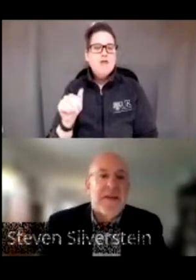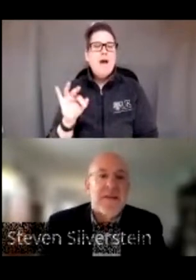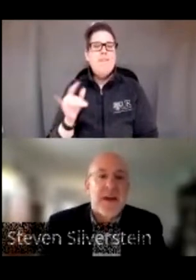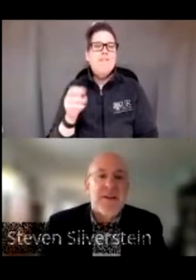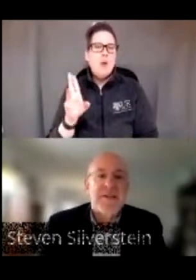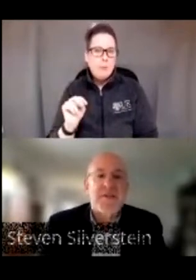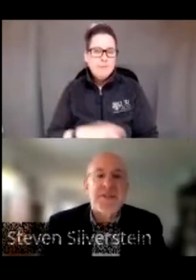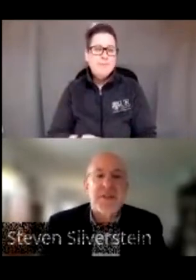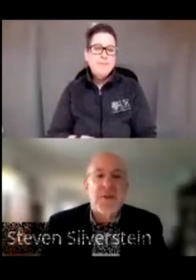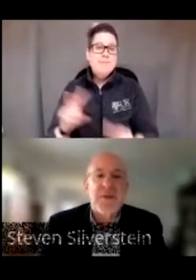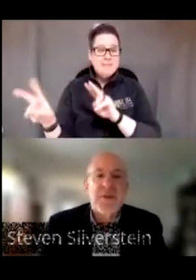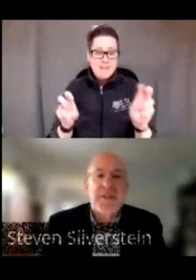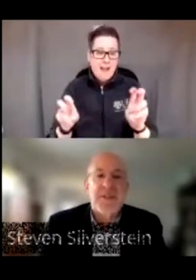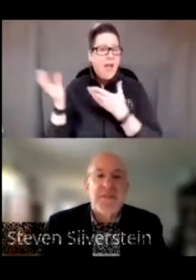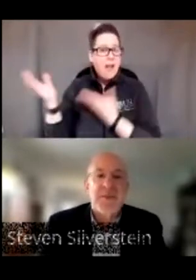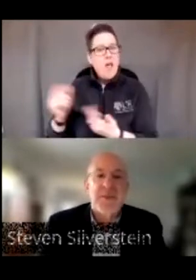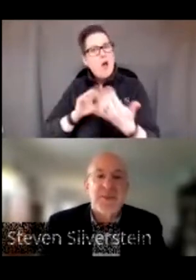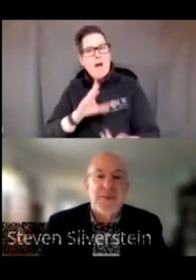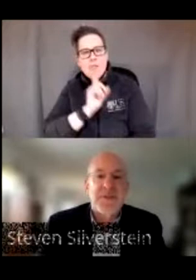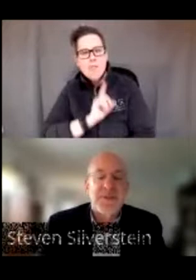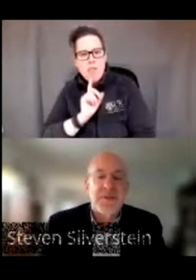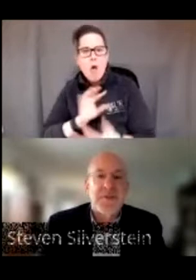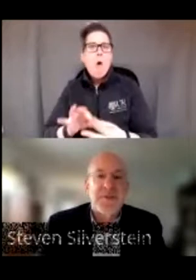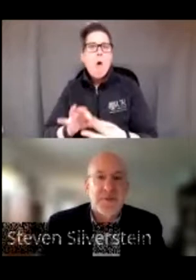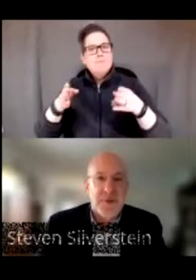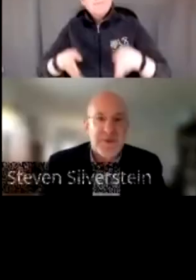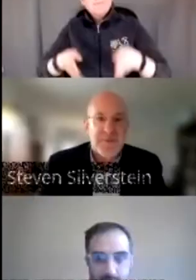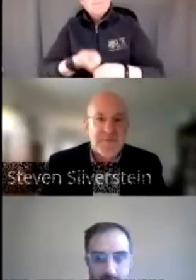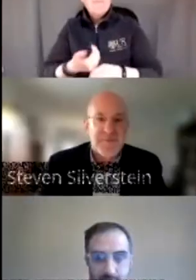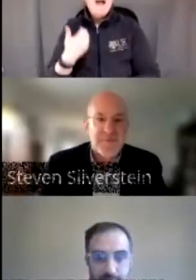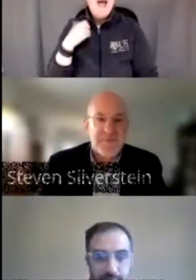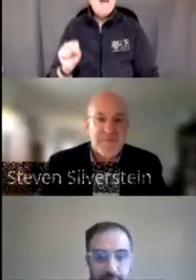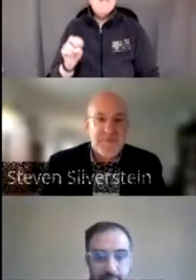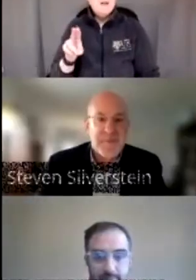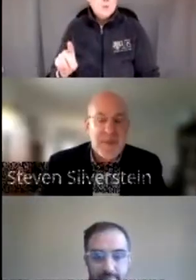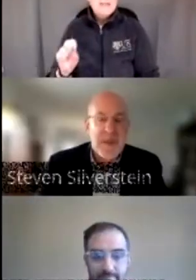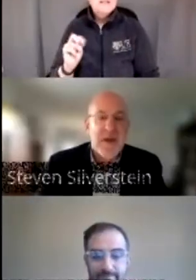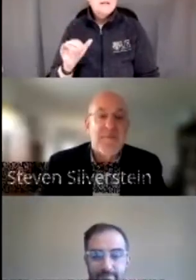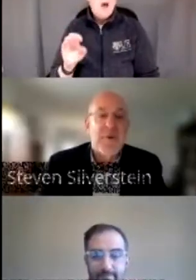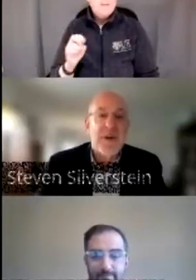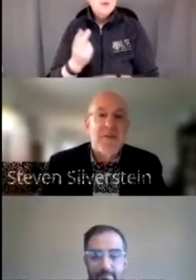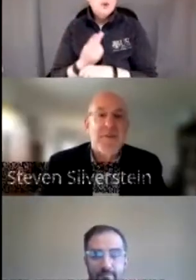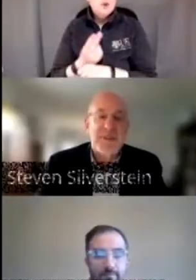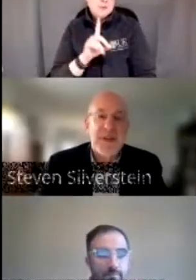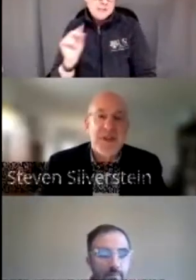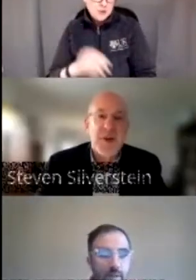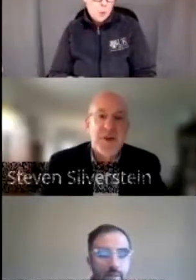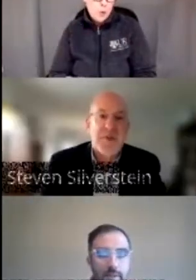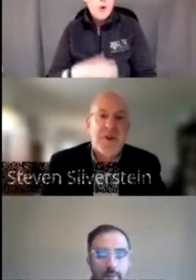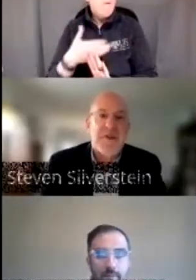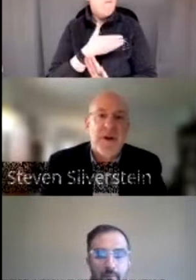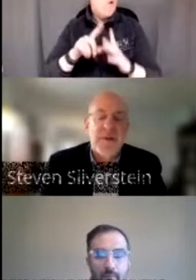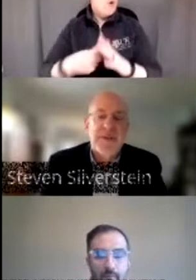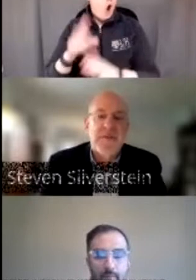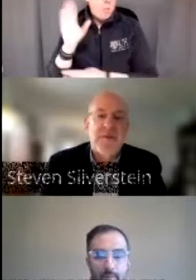And the title is Addressing Loneliness in Individuals with Substance Use Disorders. Before we get to the presentation, though, I just